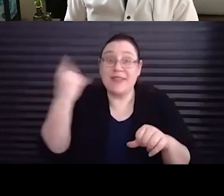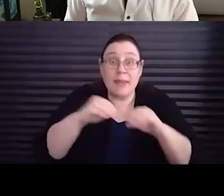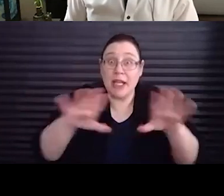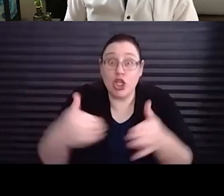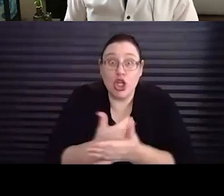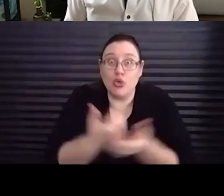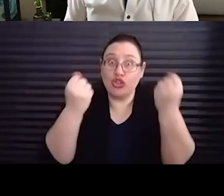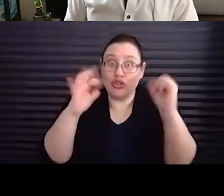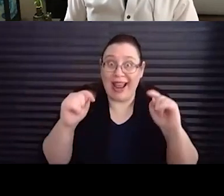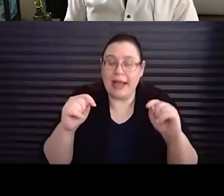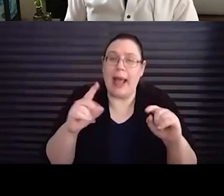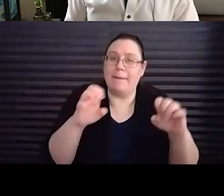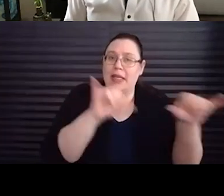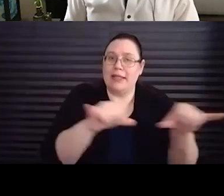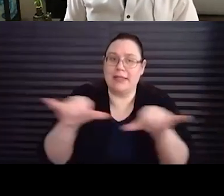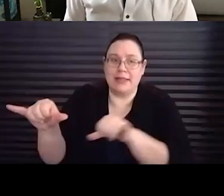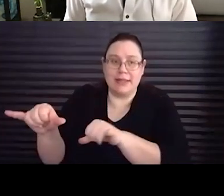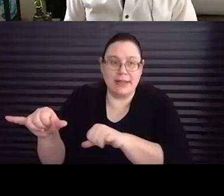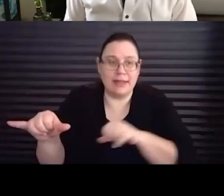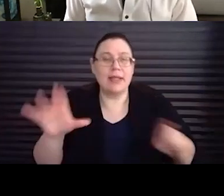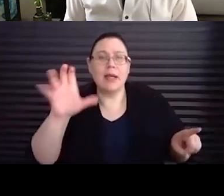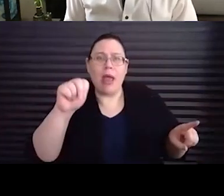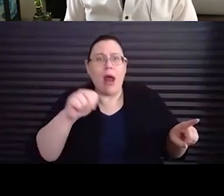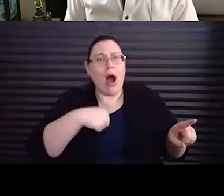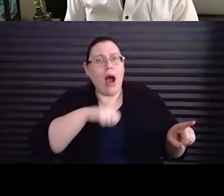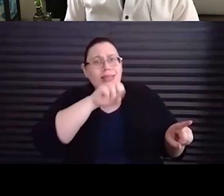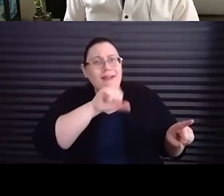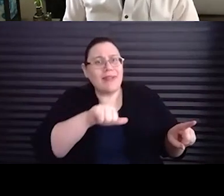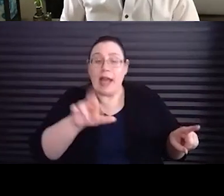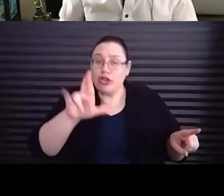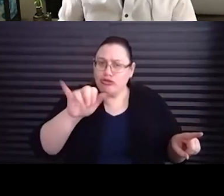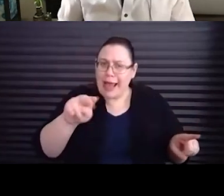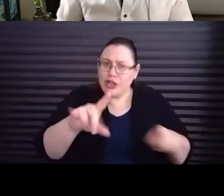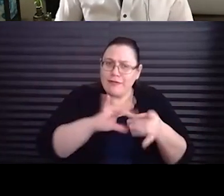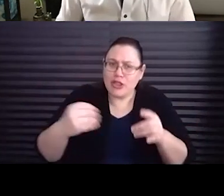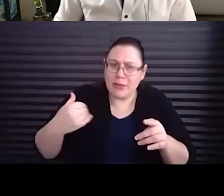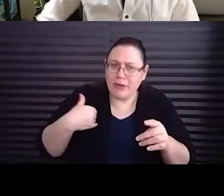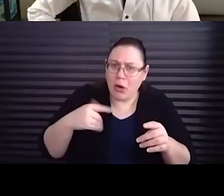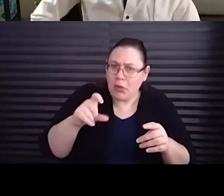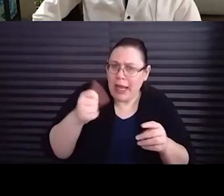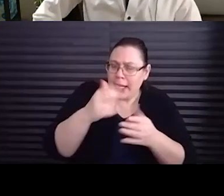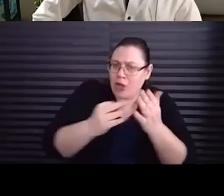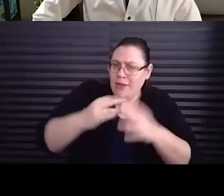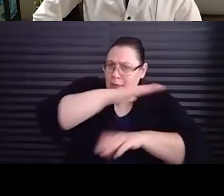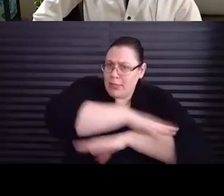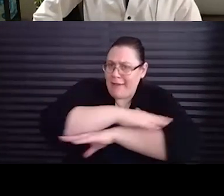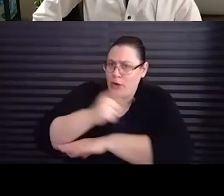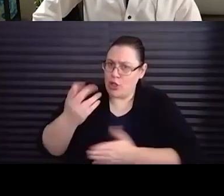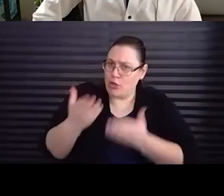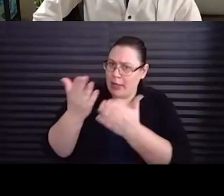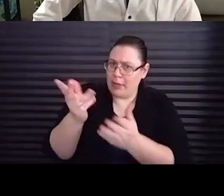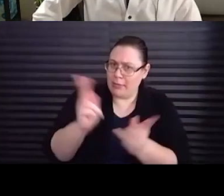stay consistent. I love that. Yeah, Ryan, I know you've talked a lot about that. Are there any elements of the platform that you recommend people go try